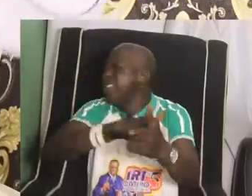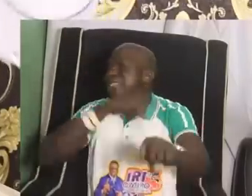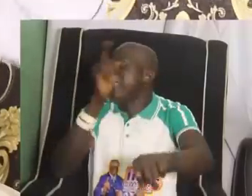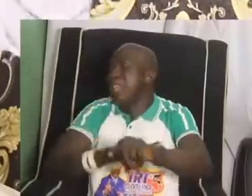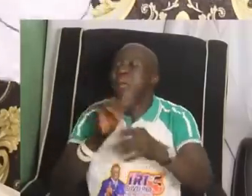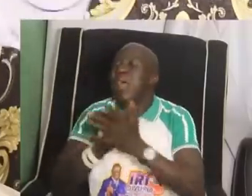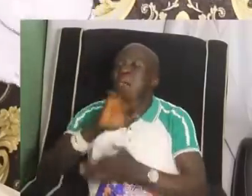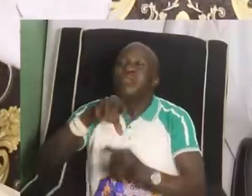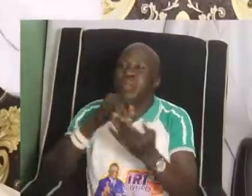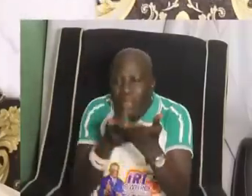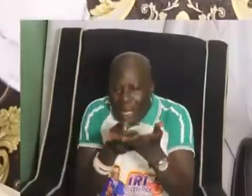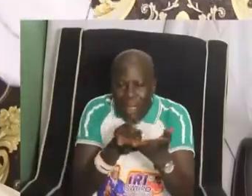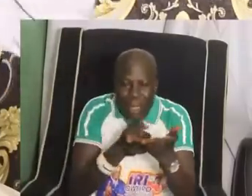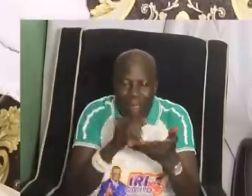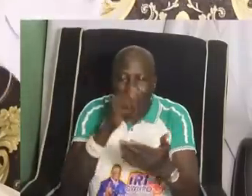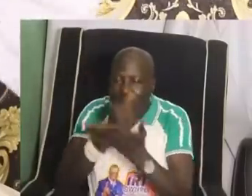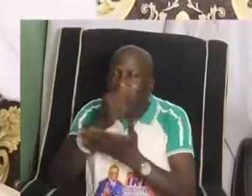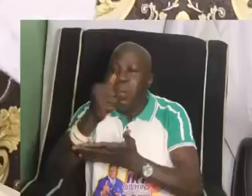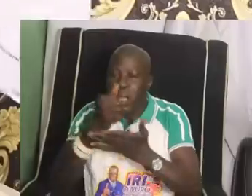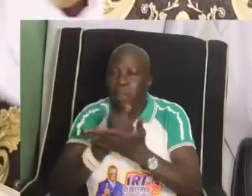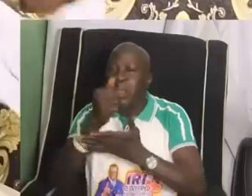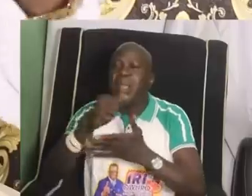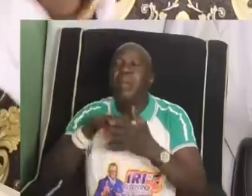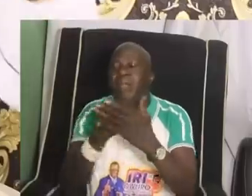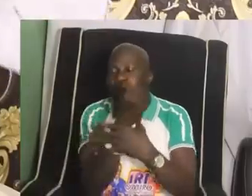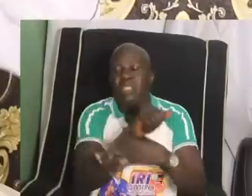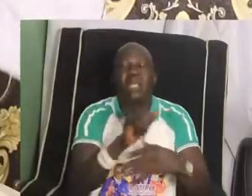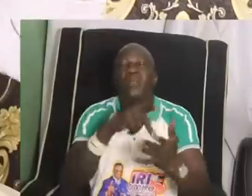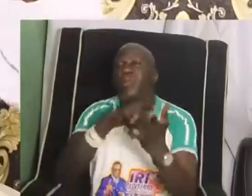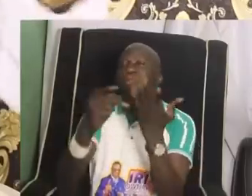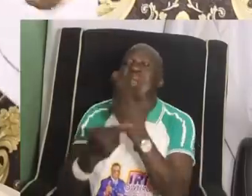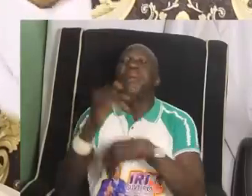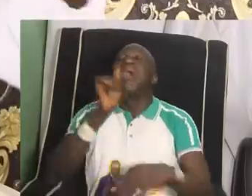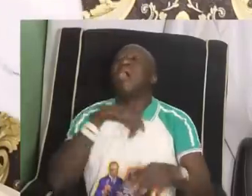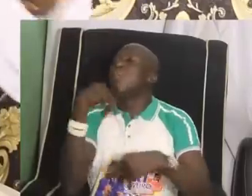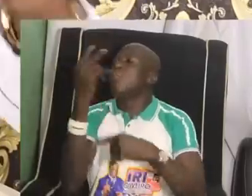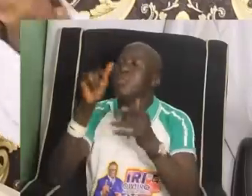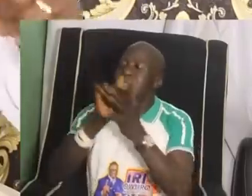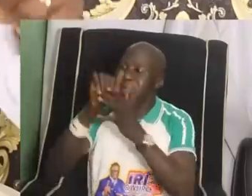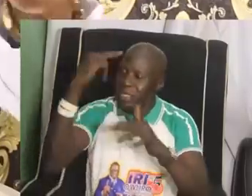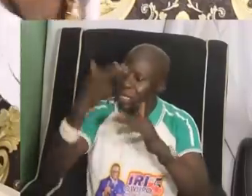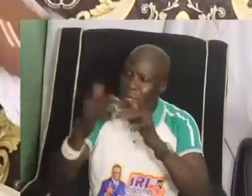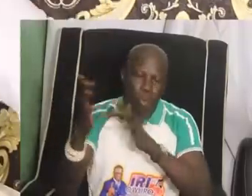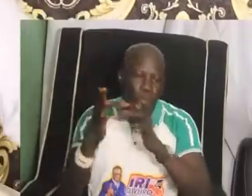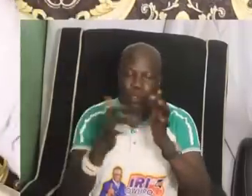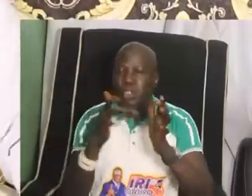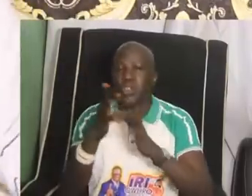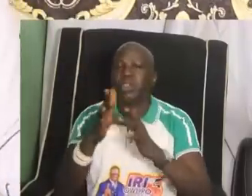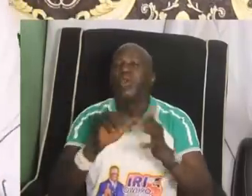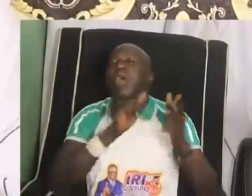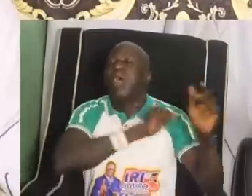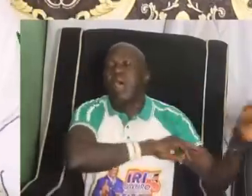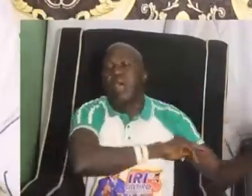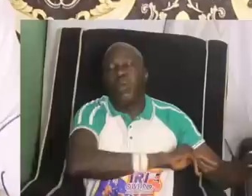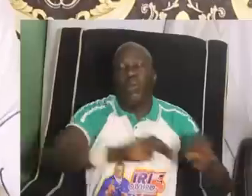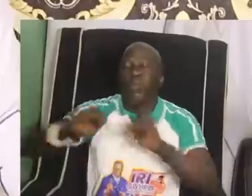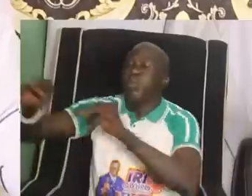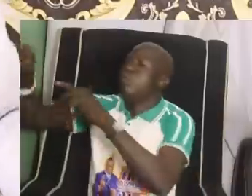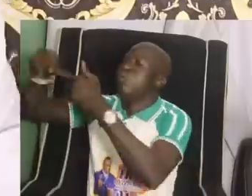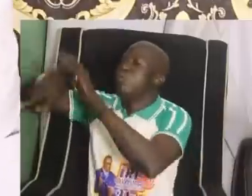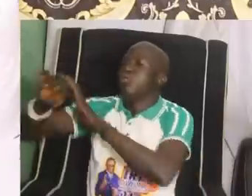time. As I type in your amen and you're sharing this program, I professor in the name of